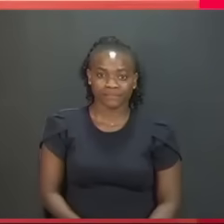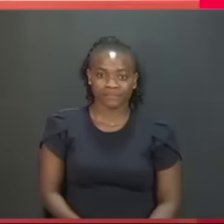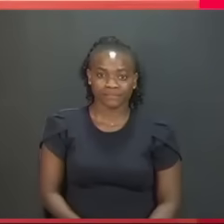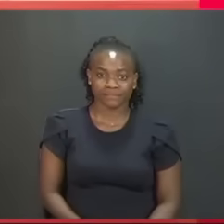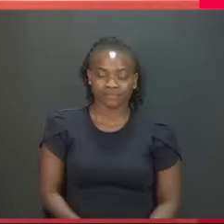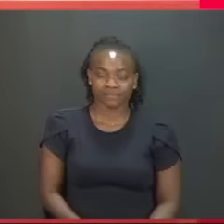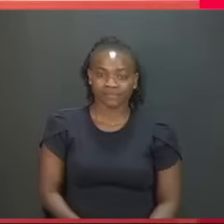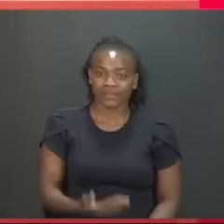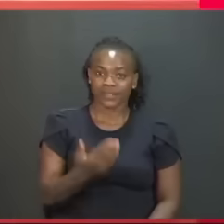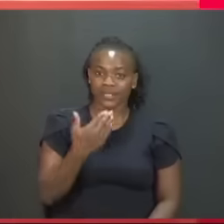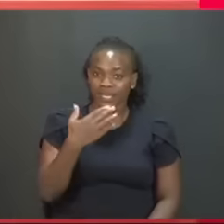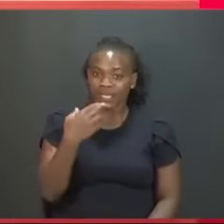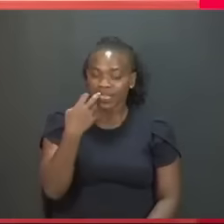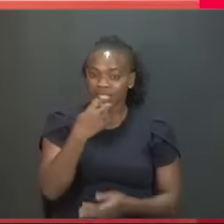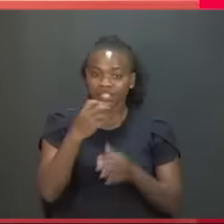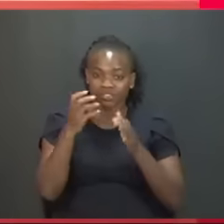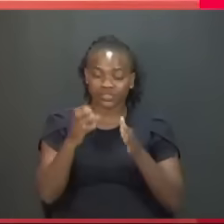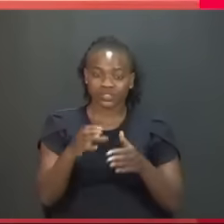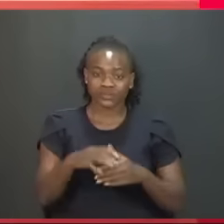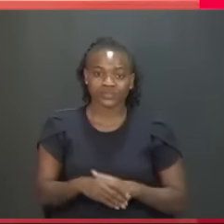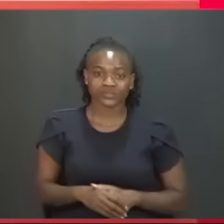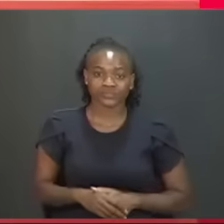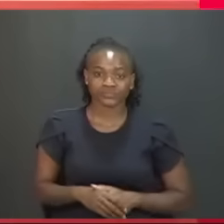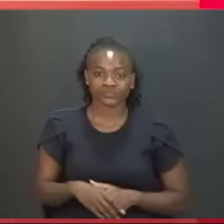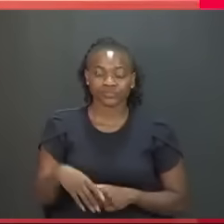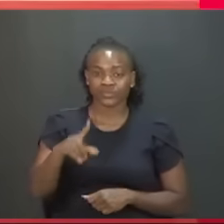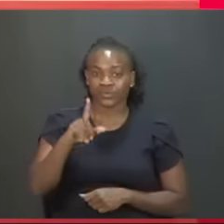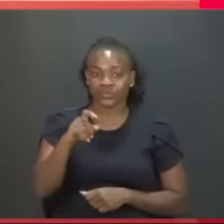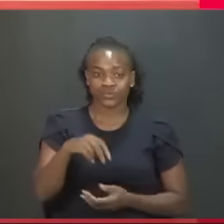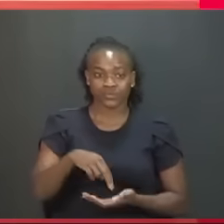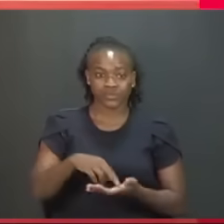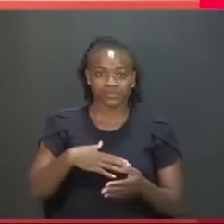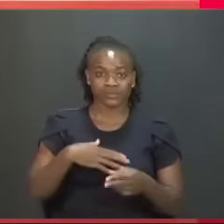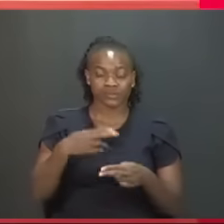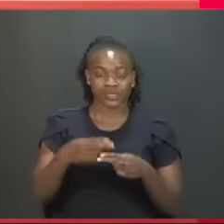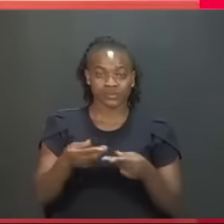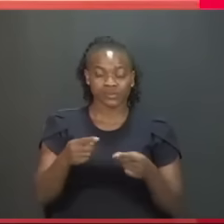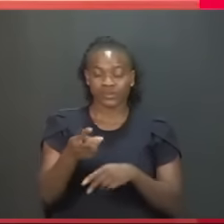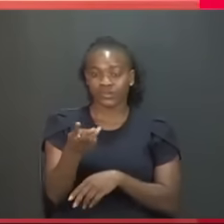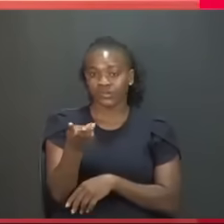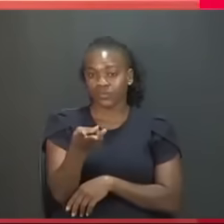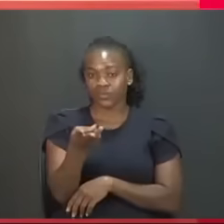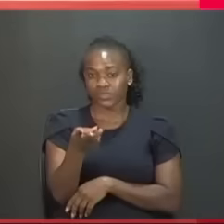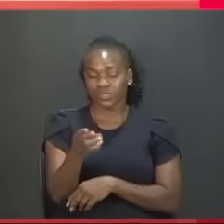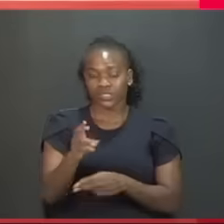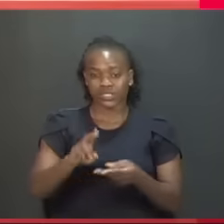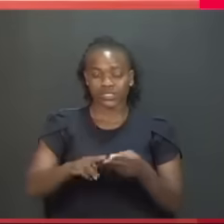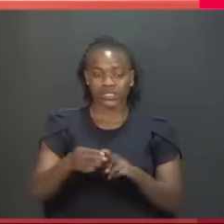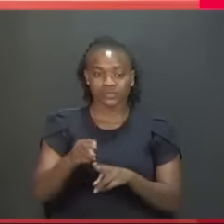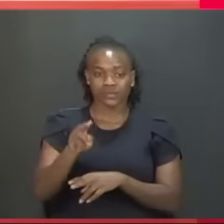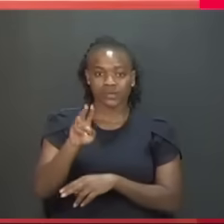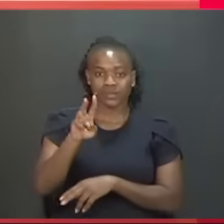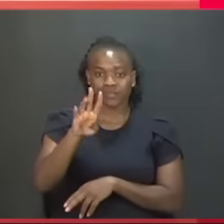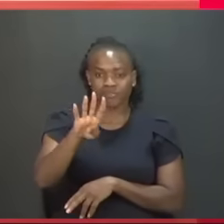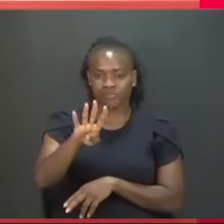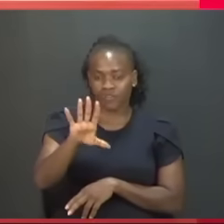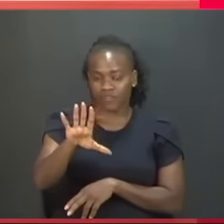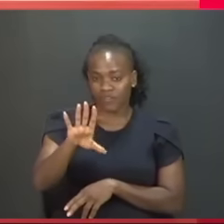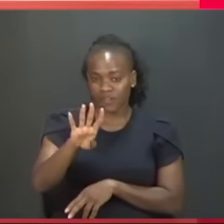Thank you, Mr. Speaker. The question standing in my name on Wednesday, question number 454.